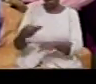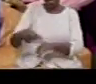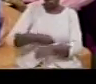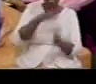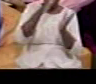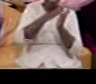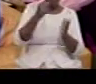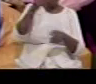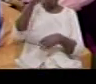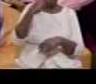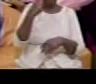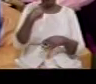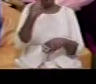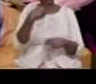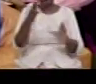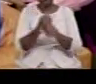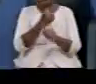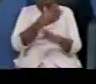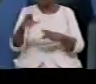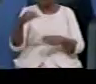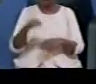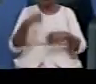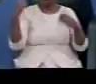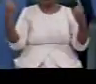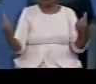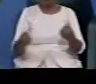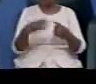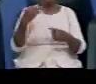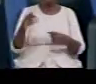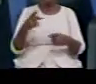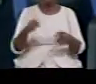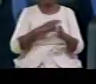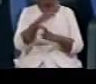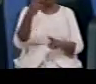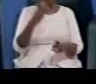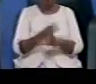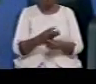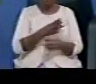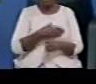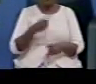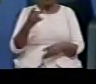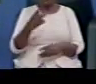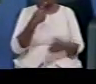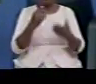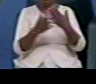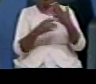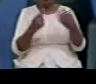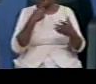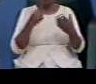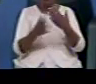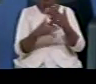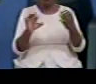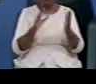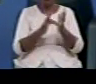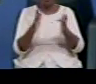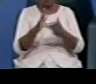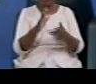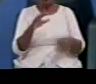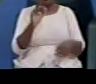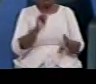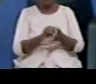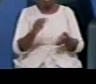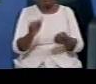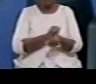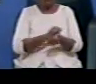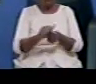sin of the world. And there is blood. Blood that cleanses. Blood of Jesus that washes whiter than snow.